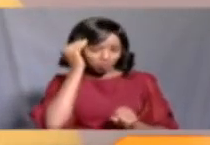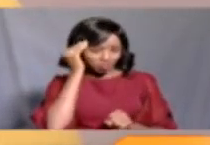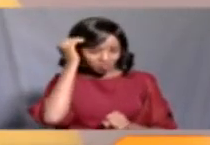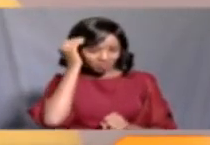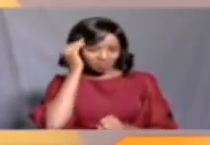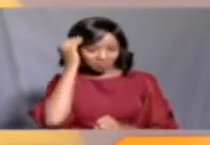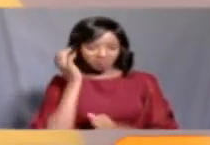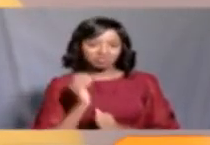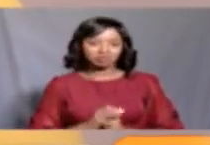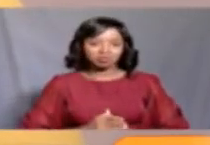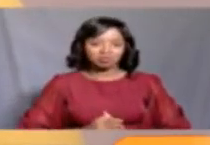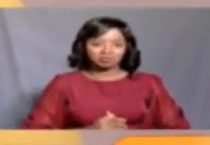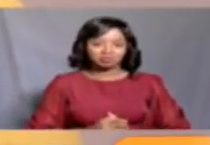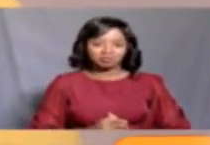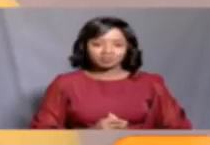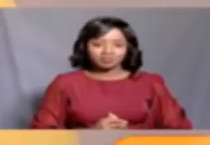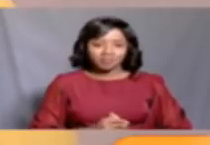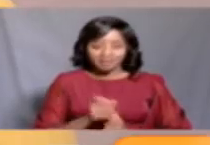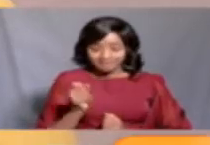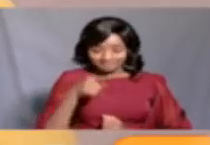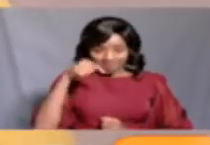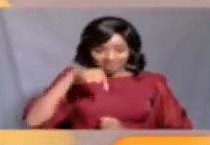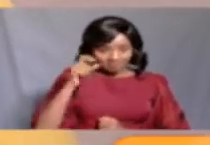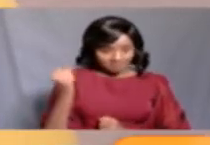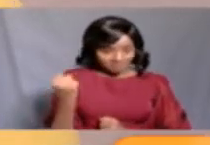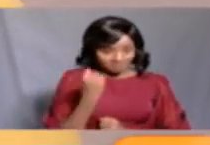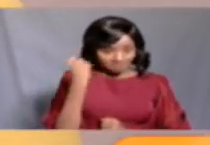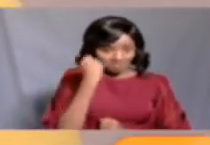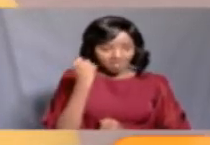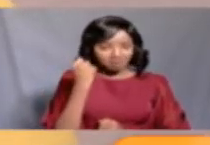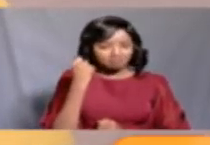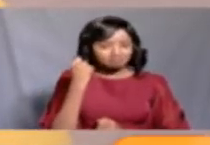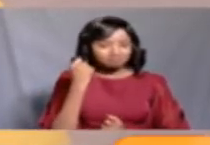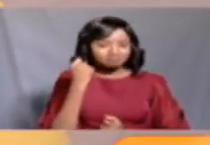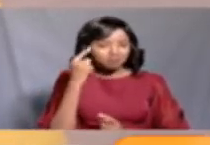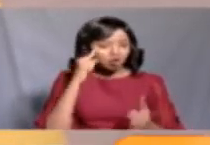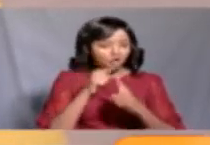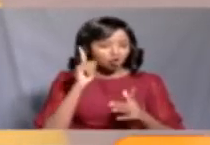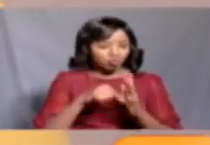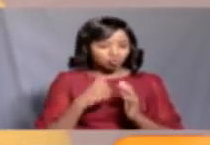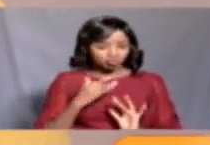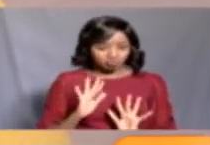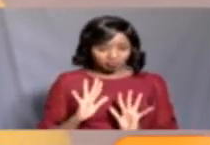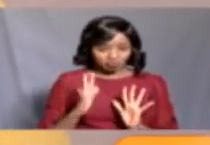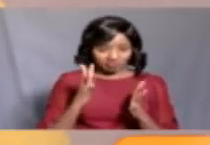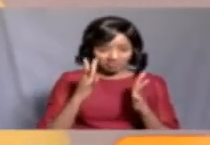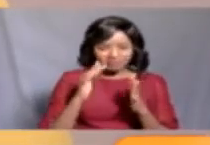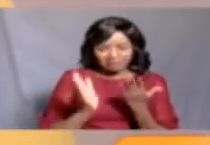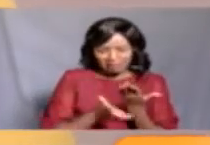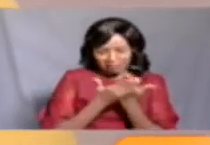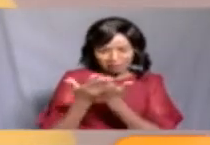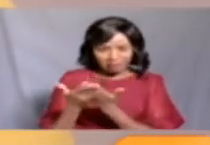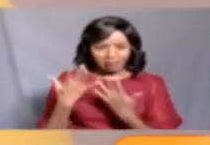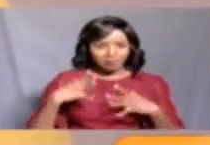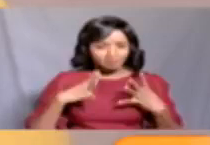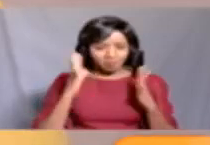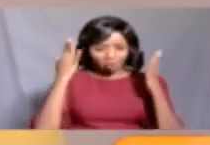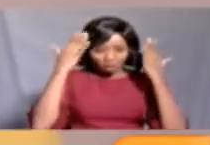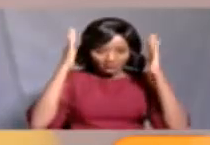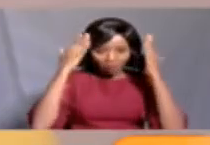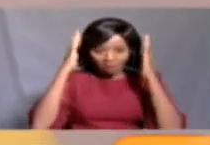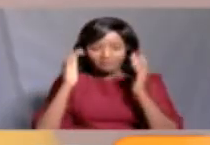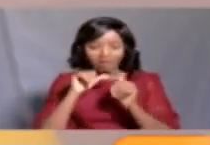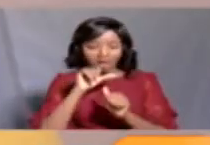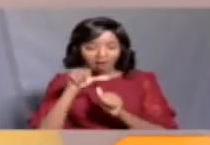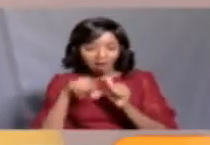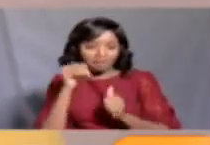point in their lives. The month of May is dedicated to raising awareness about mental health. And with the statistics I just